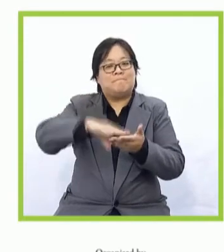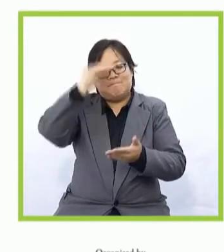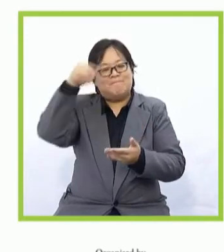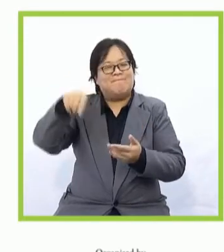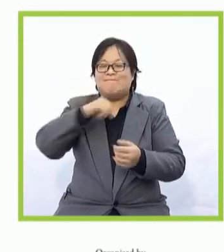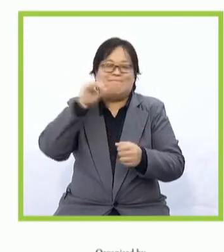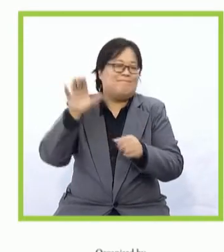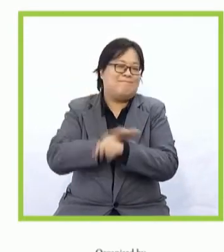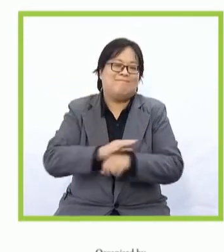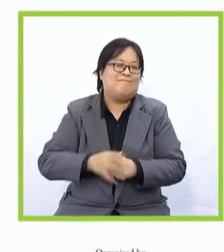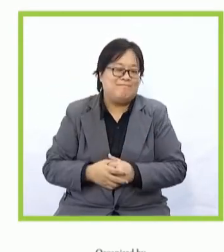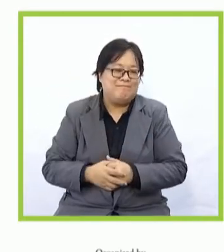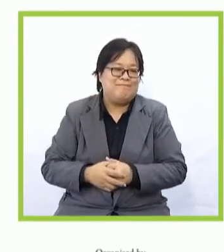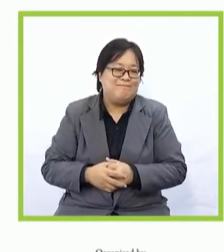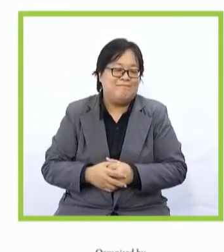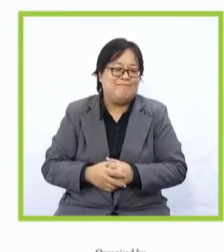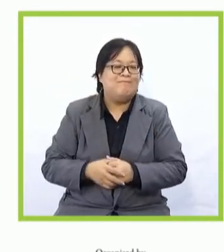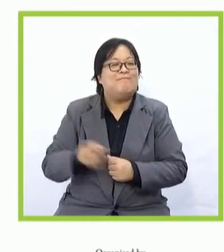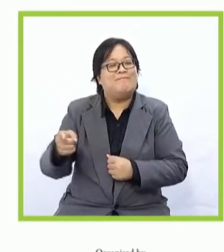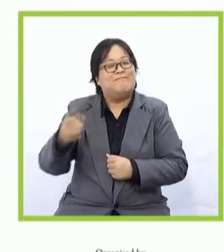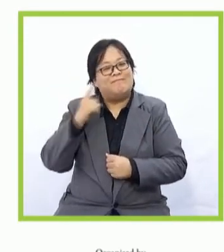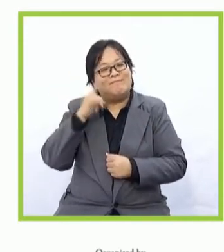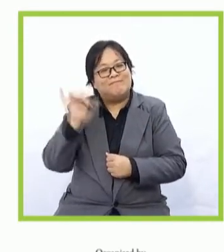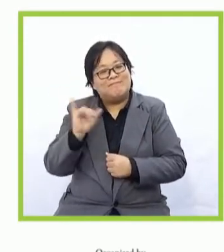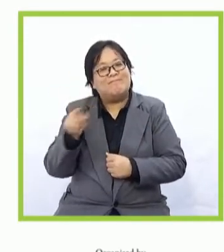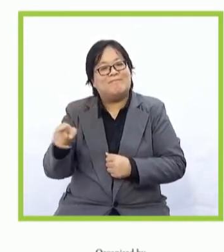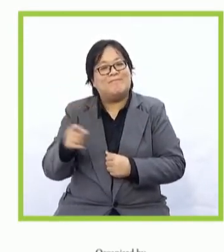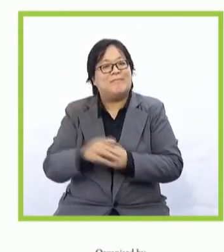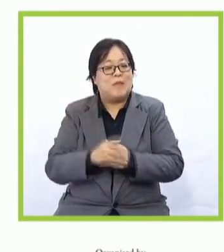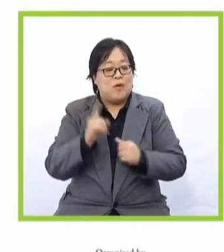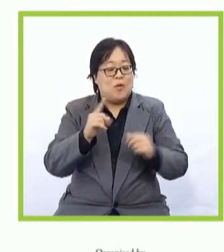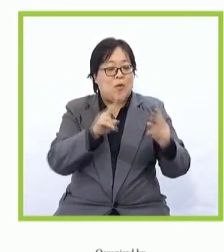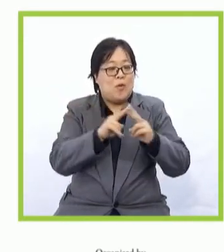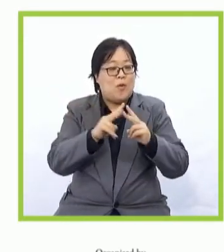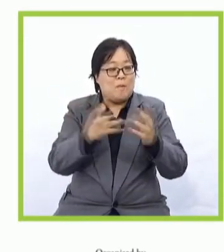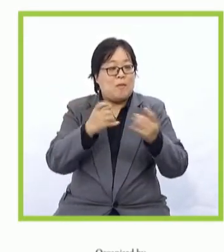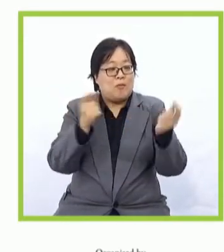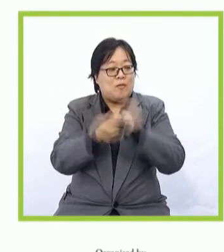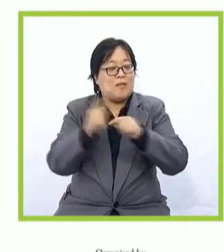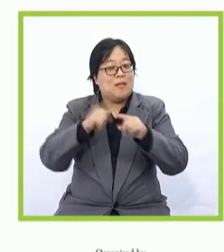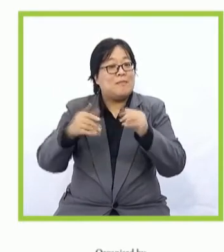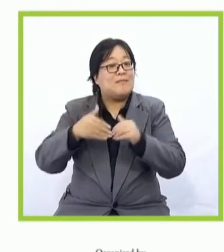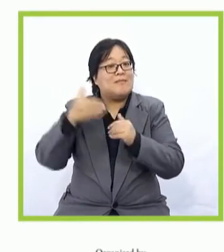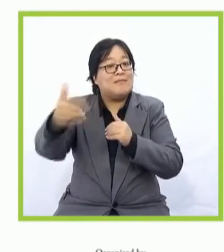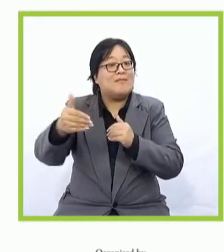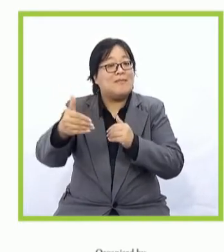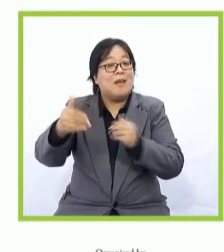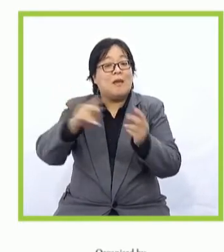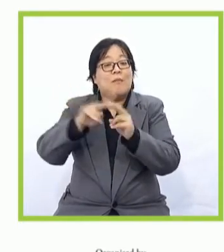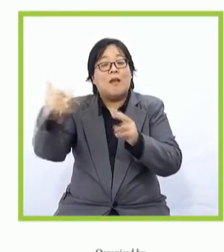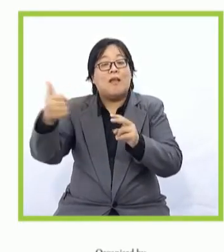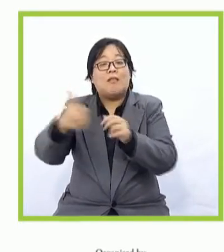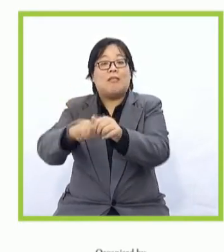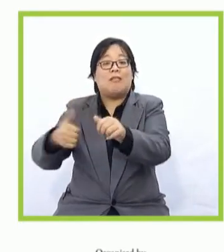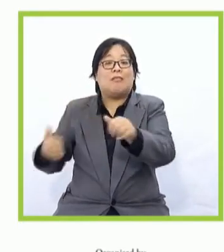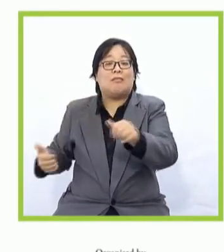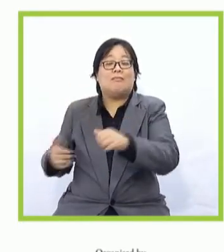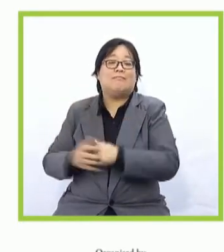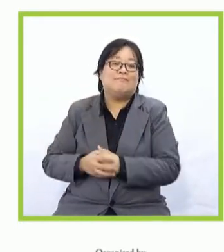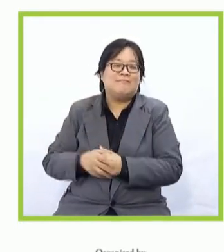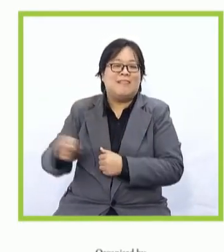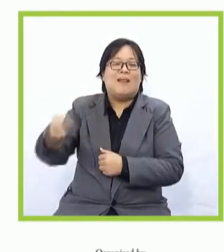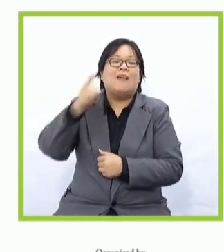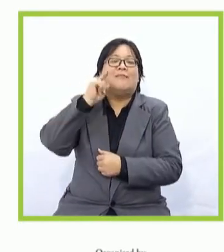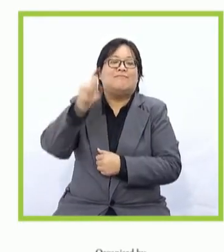enough. He'd seen too often one village changed, but the next village left behind. He came to realize